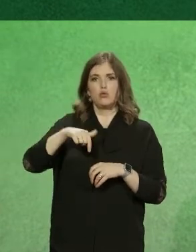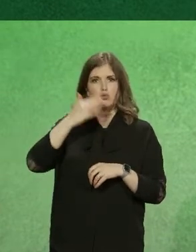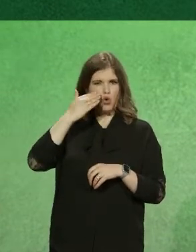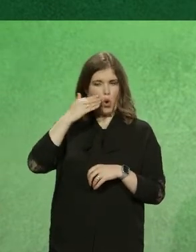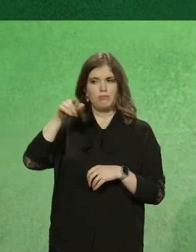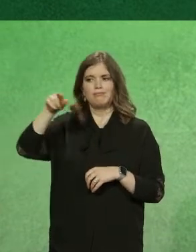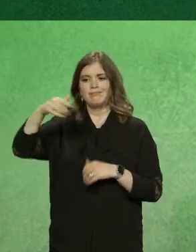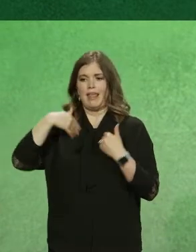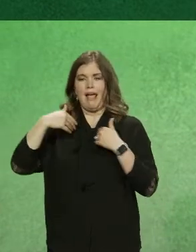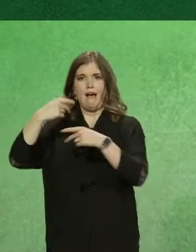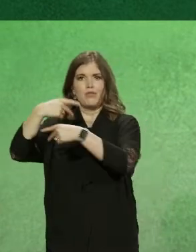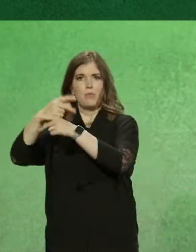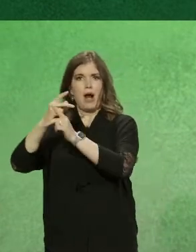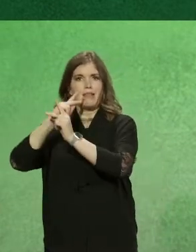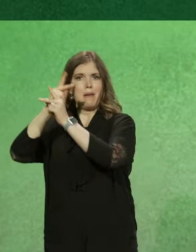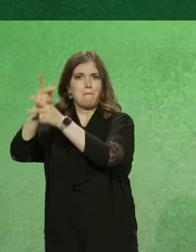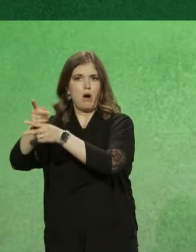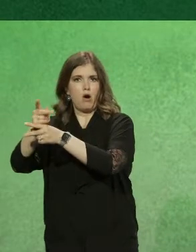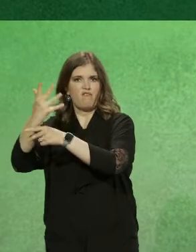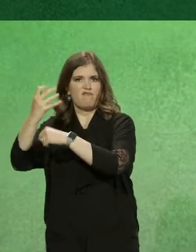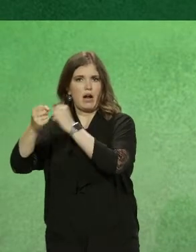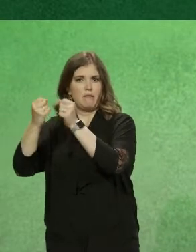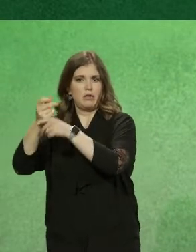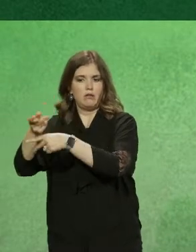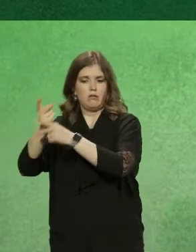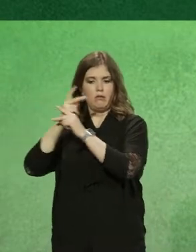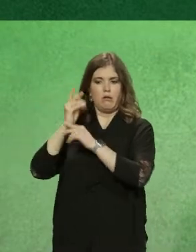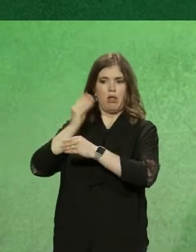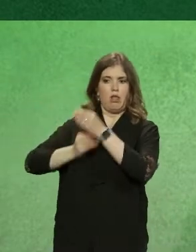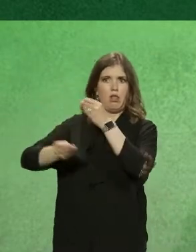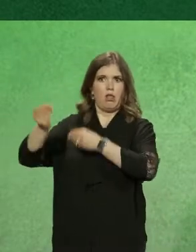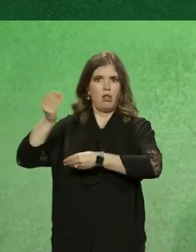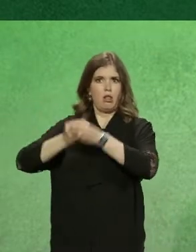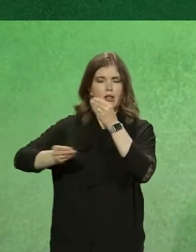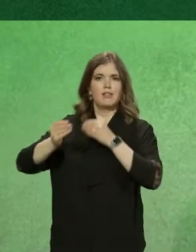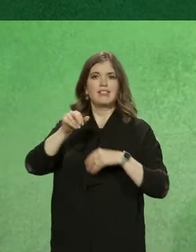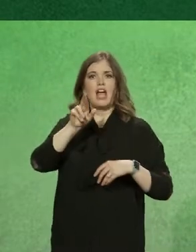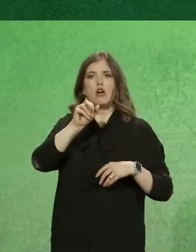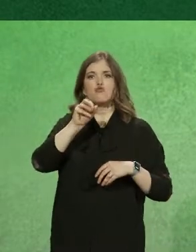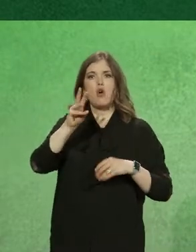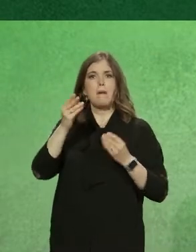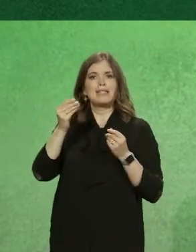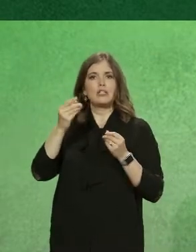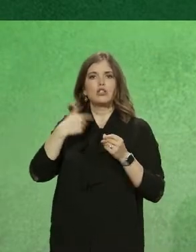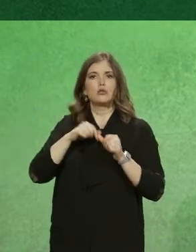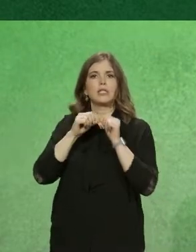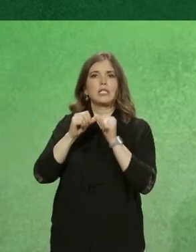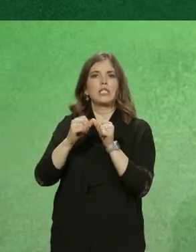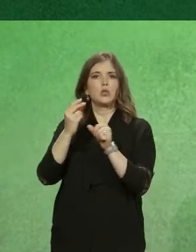raw materials in use. That is the niche of our company that I would say.